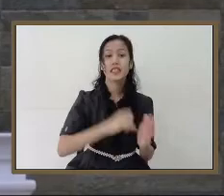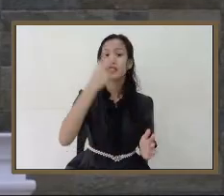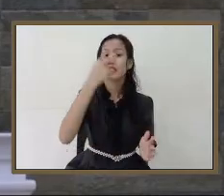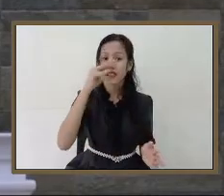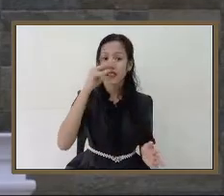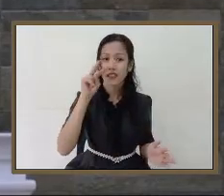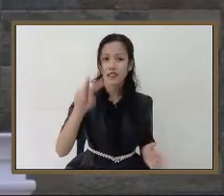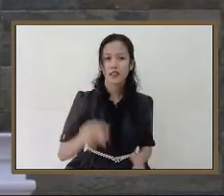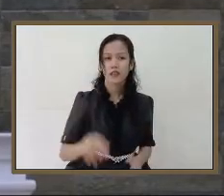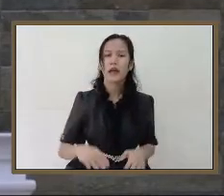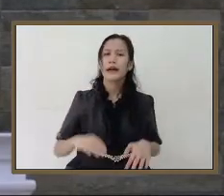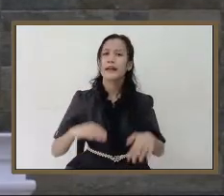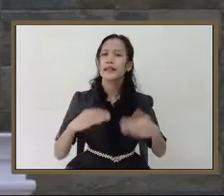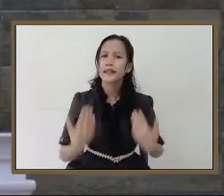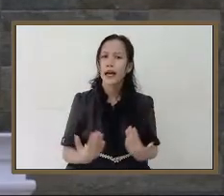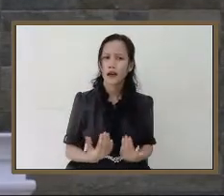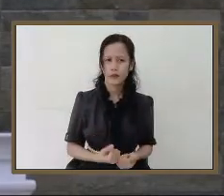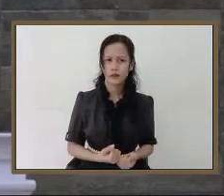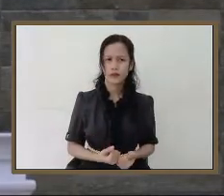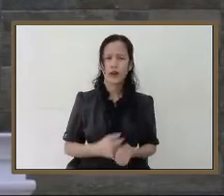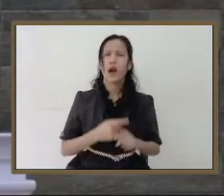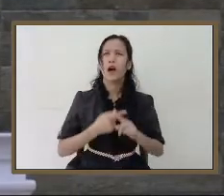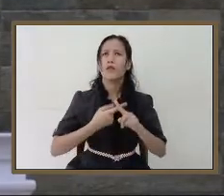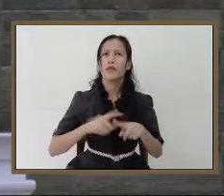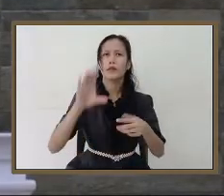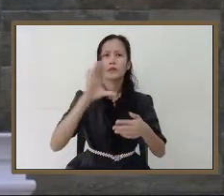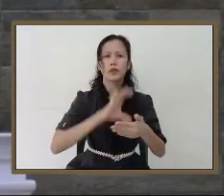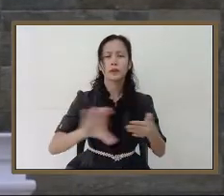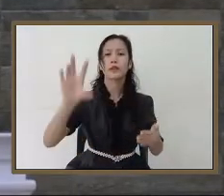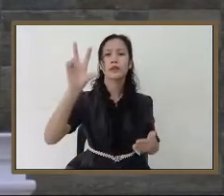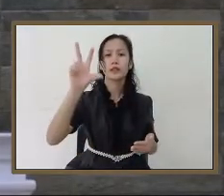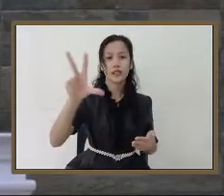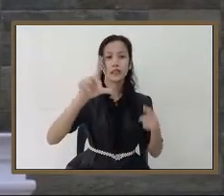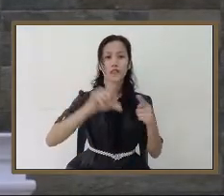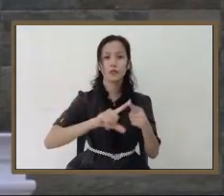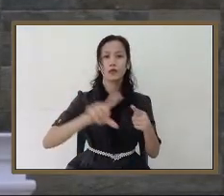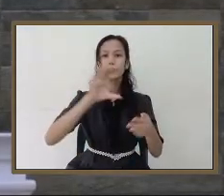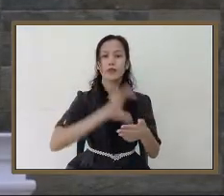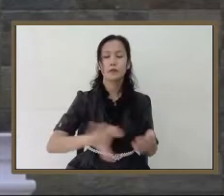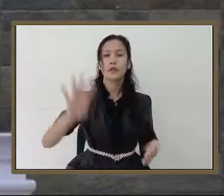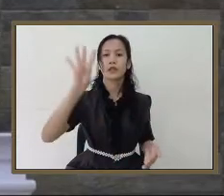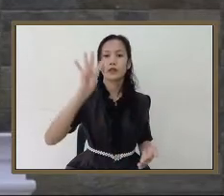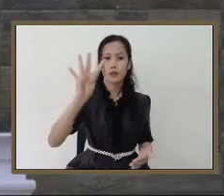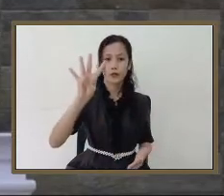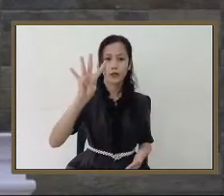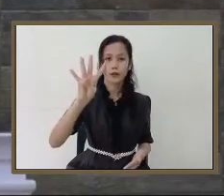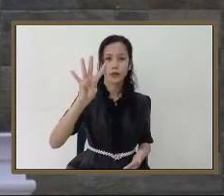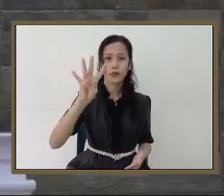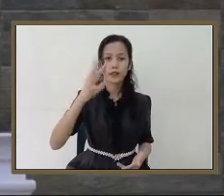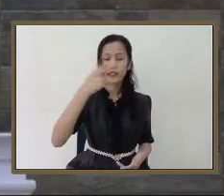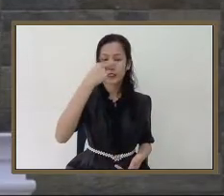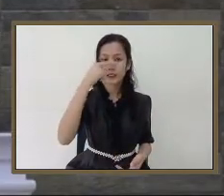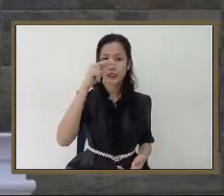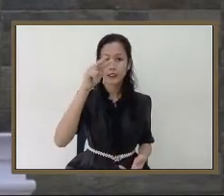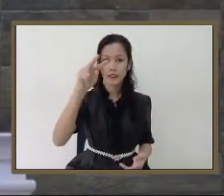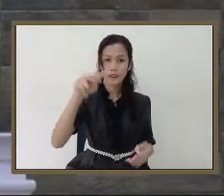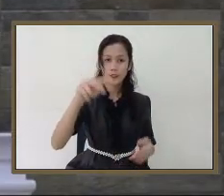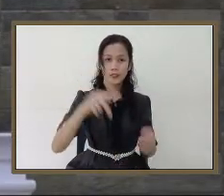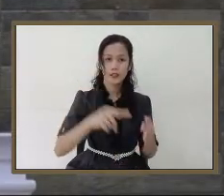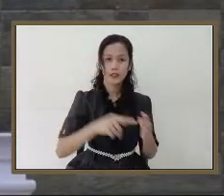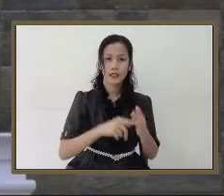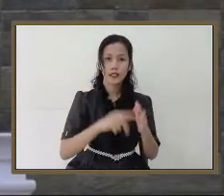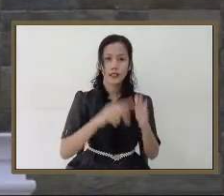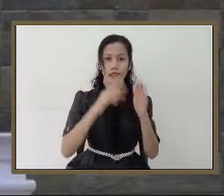Now, from chapter 3 to chapter 4, ang makikita naman po nating sunod na details sa libro po, sa libro ng